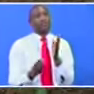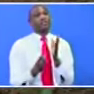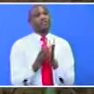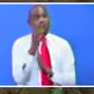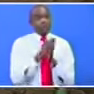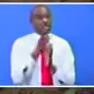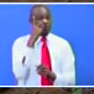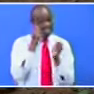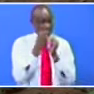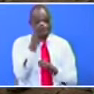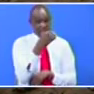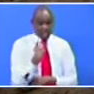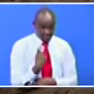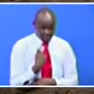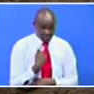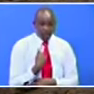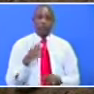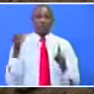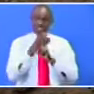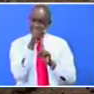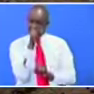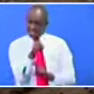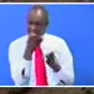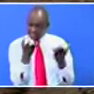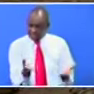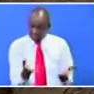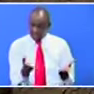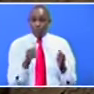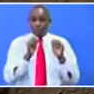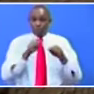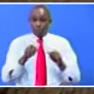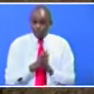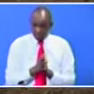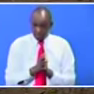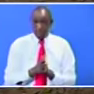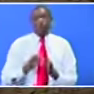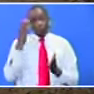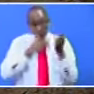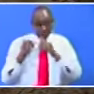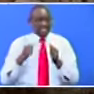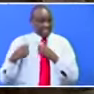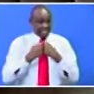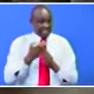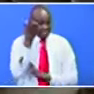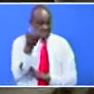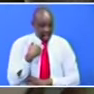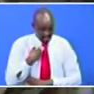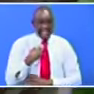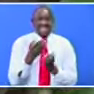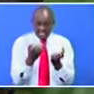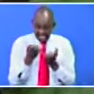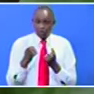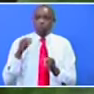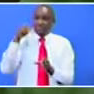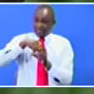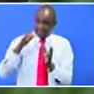the end of 2013. To realize this huge irrigation potential and face the challenges ahead, there is a need to invest